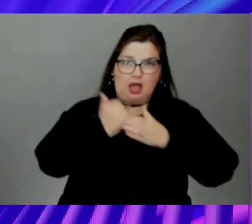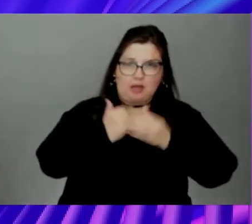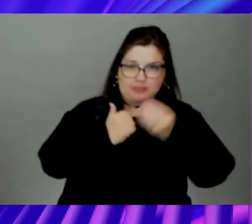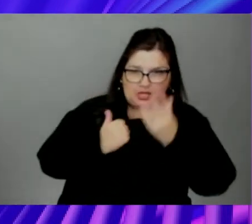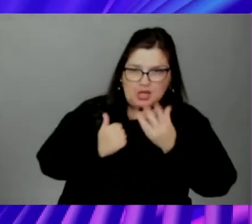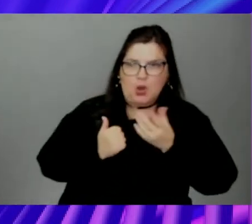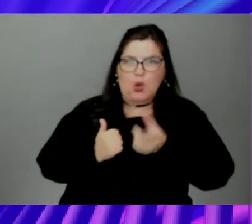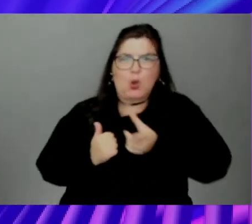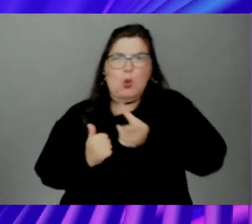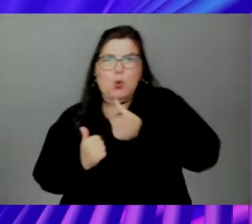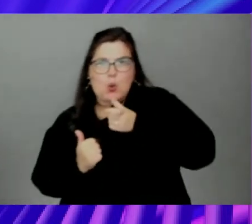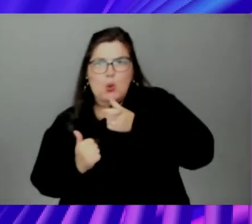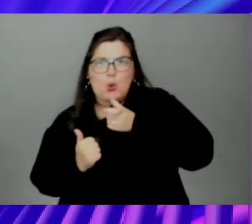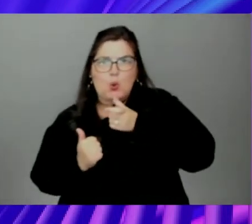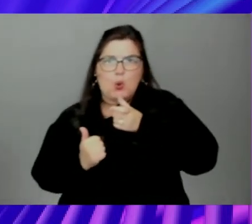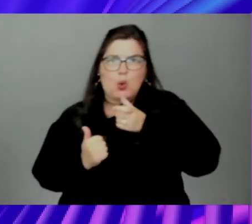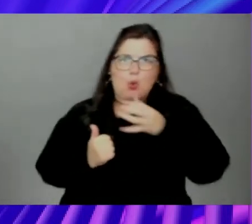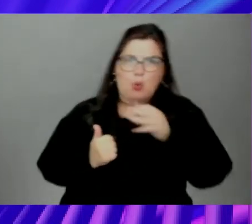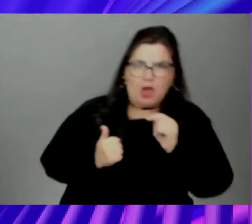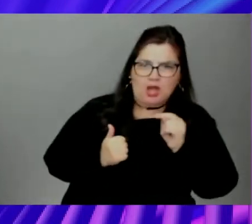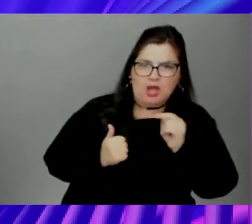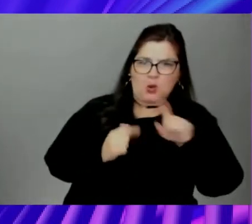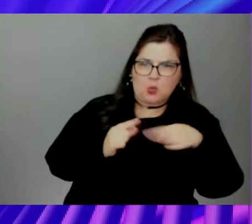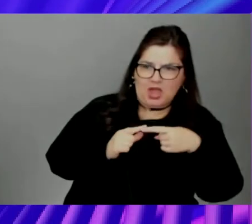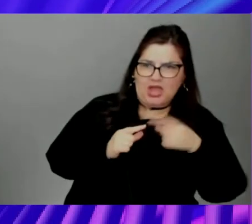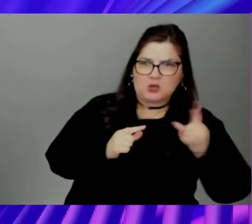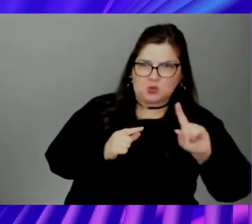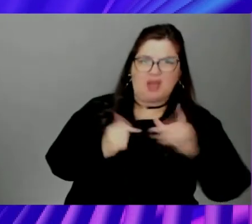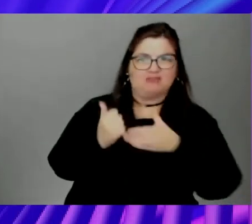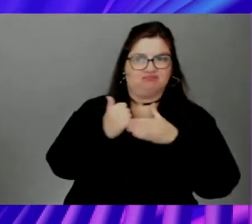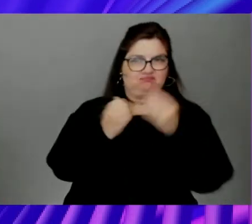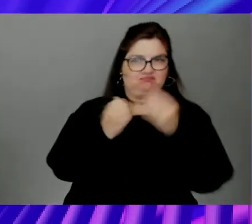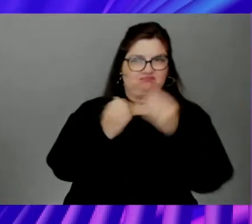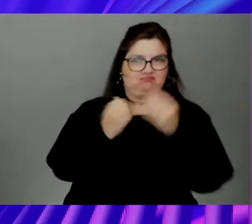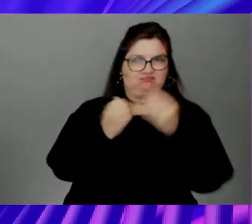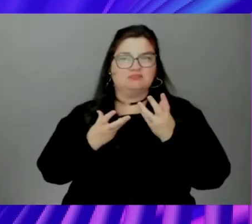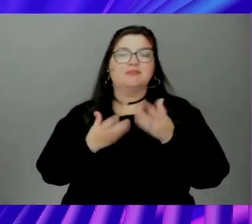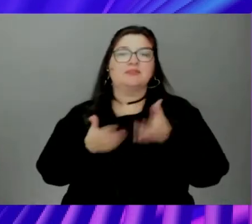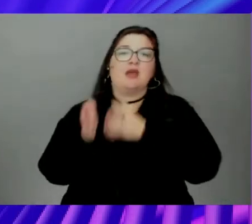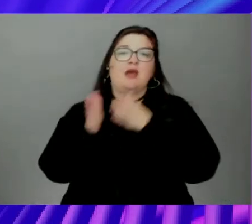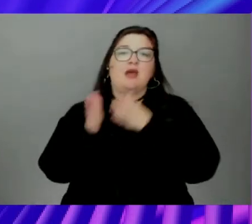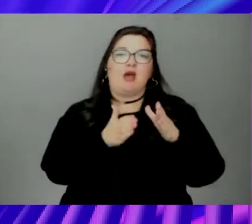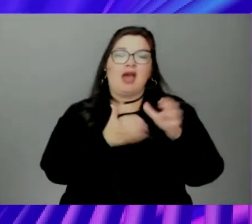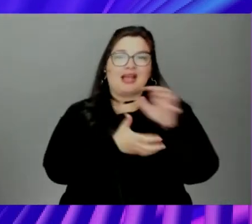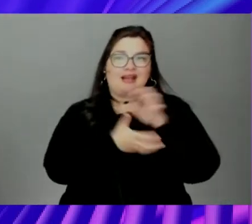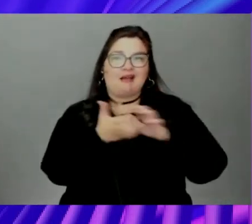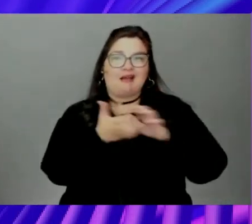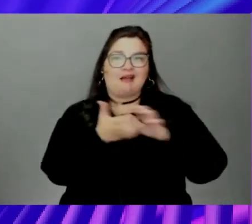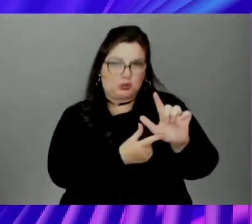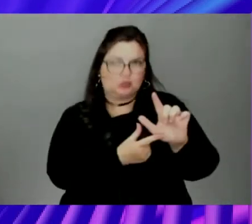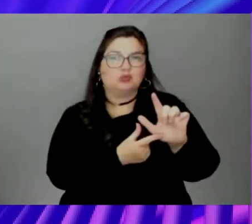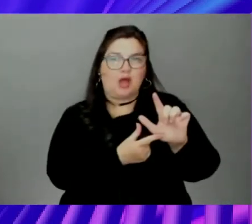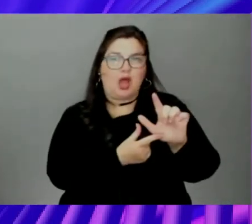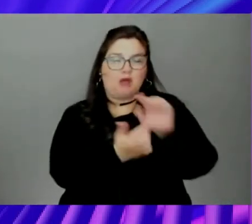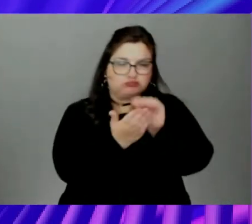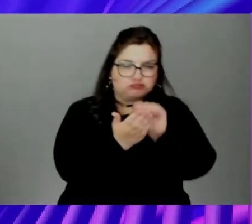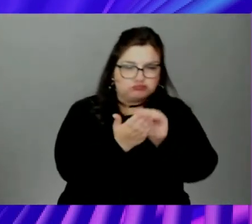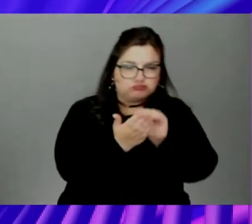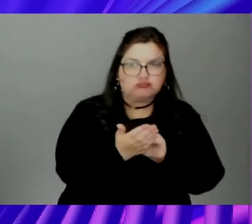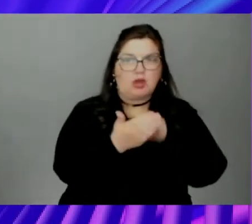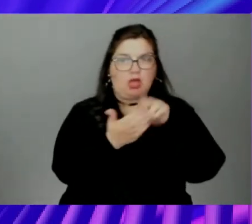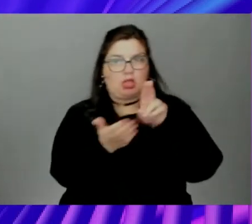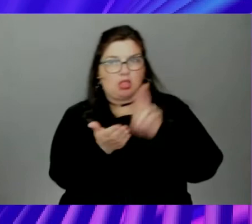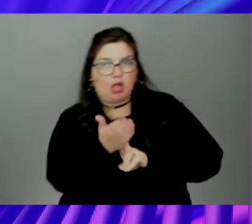and where. And CloudTrail records user activities, from login as well as from all the